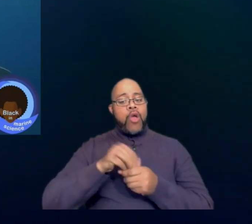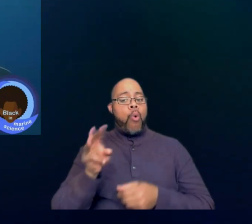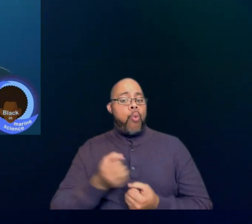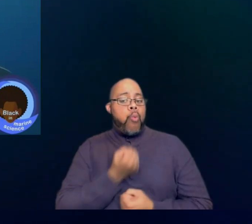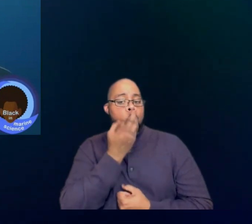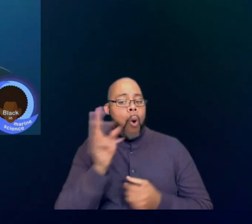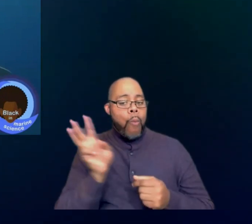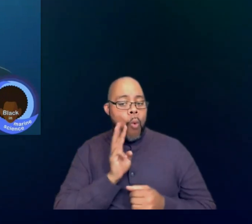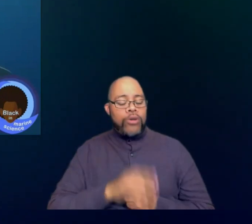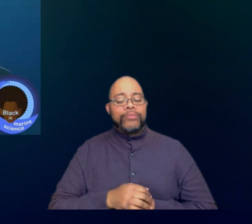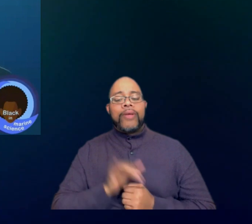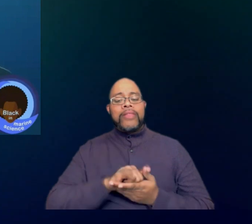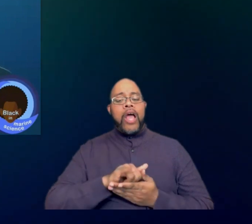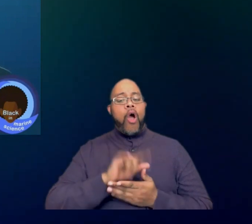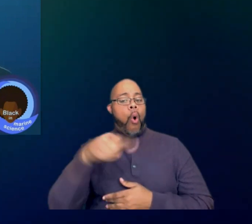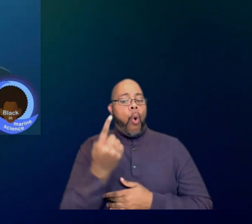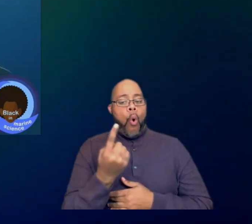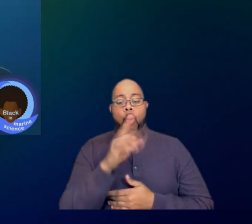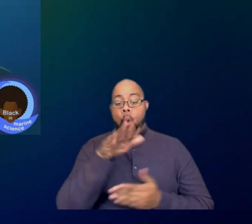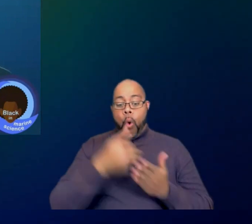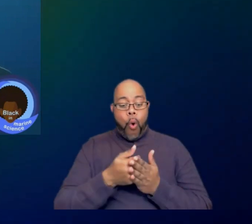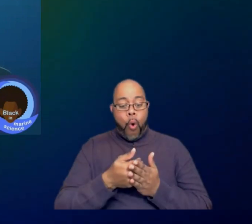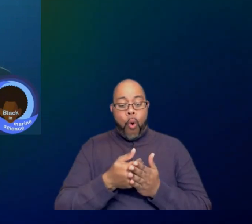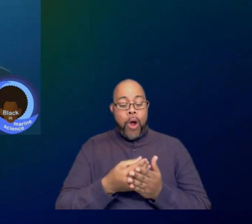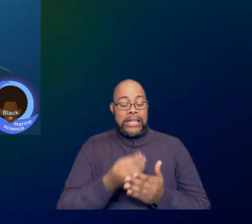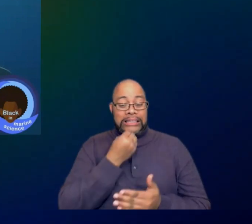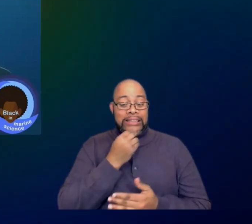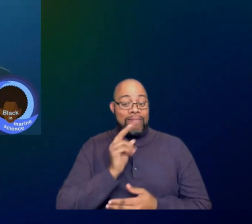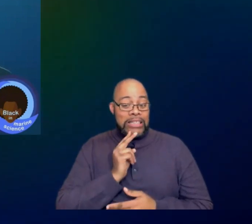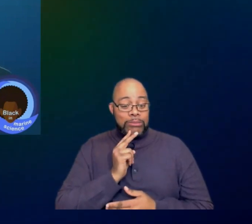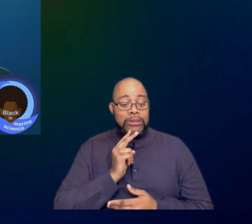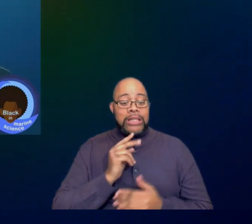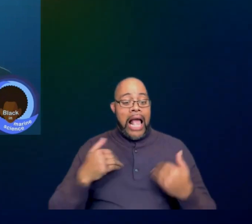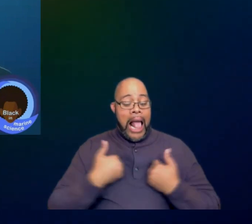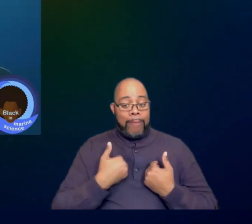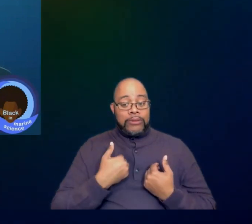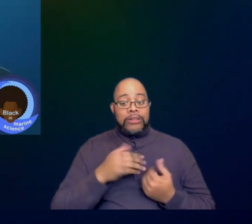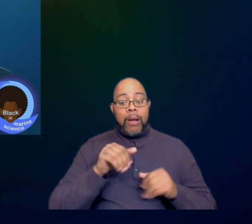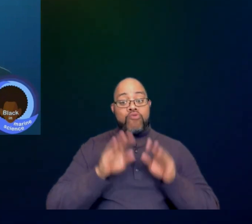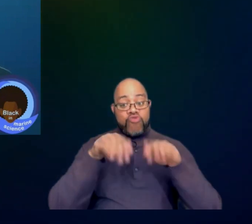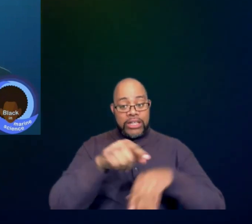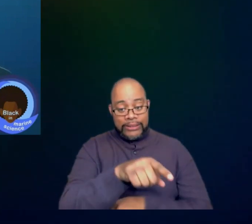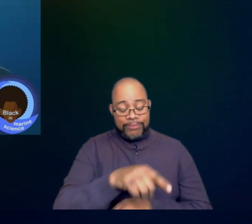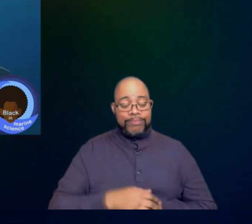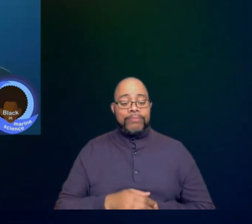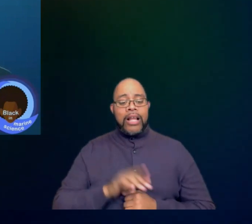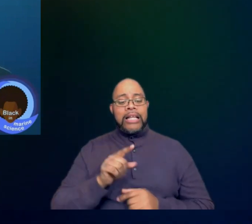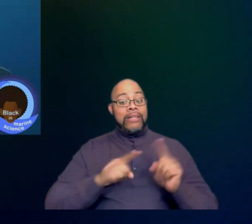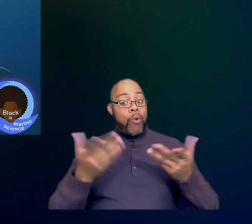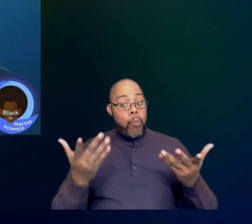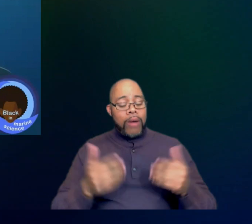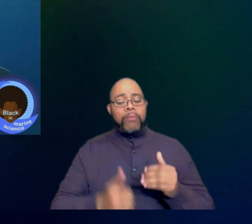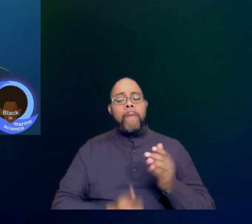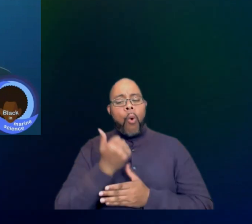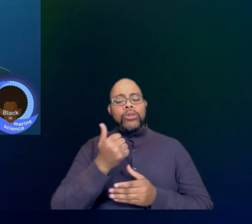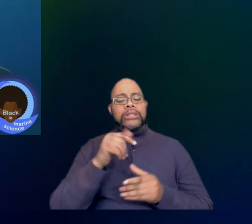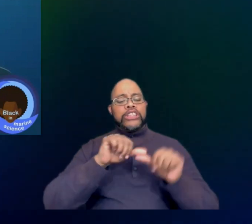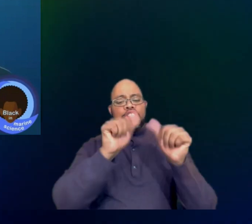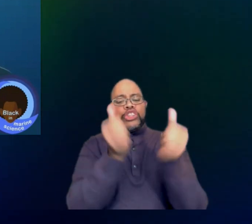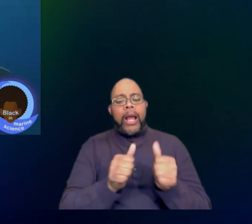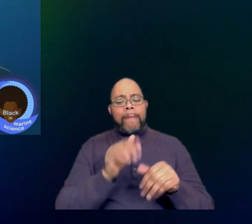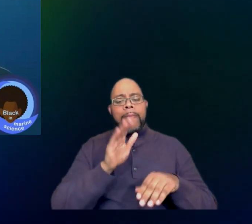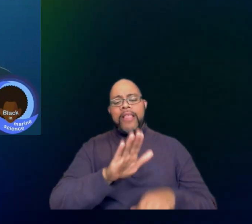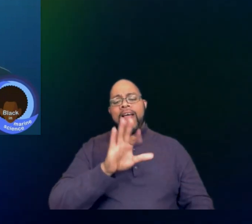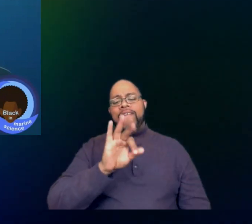found in warmer waters. This is the only entirely herbivorous group of marine mammals. And the difference is going to be mostly in